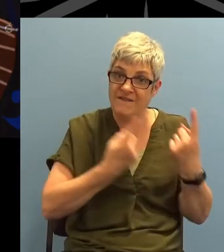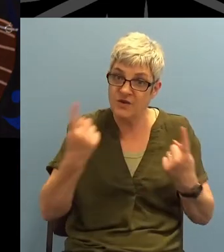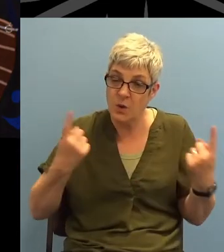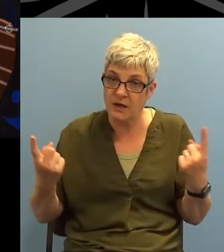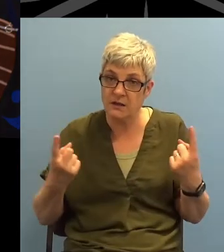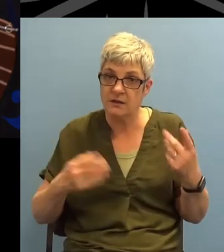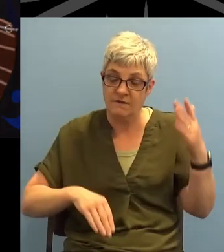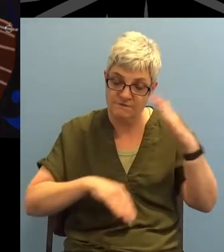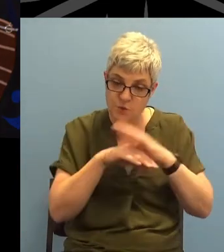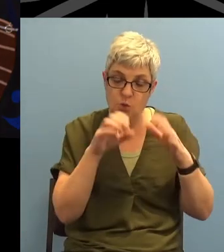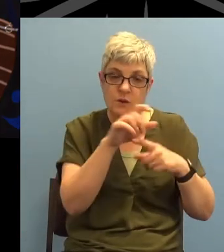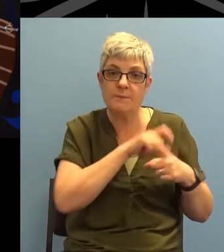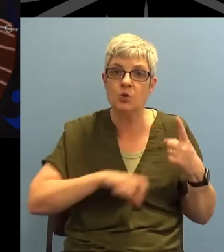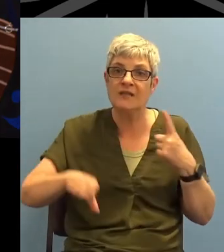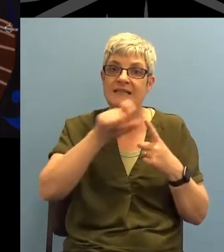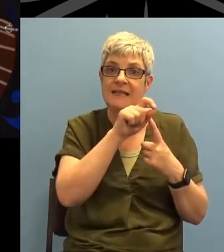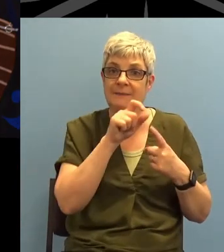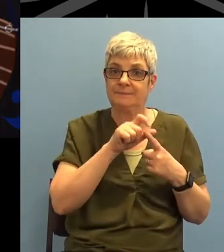whole community.